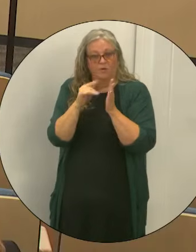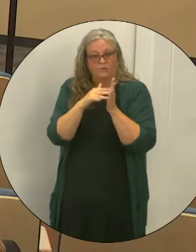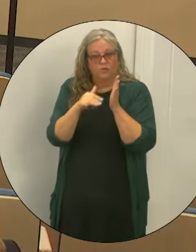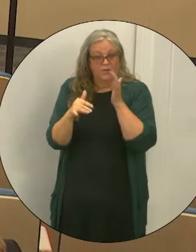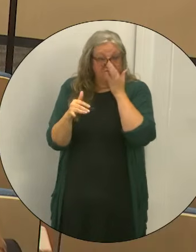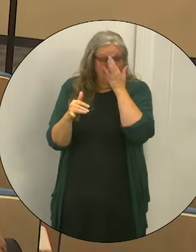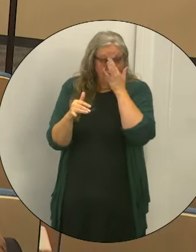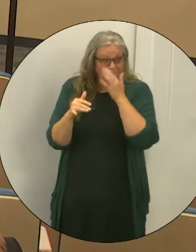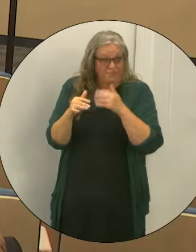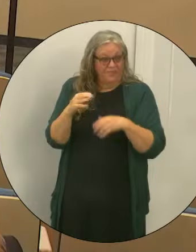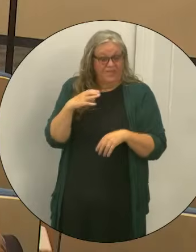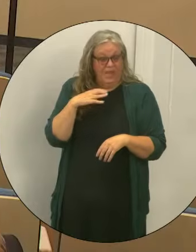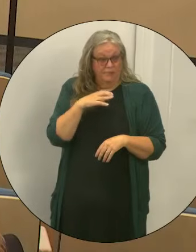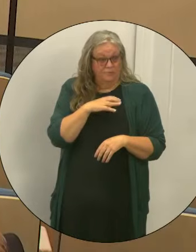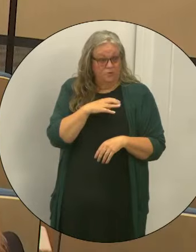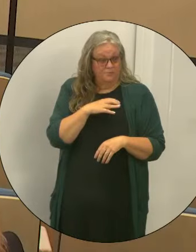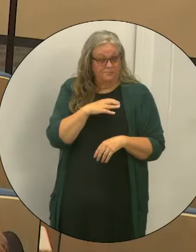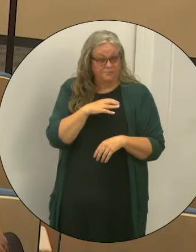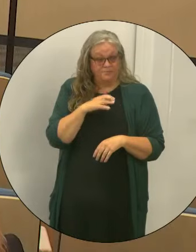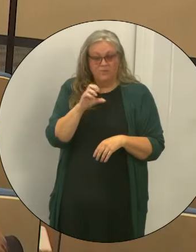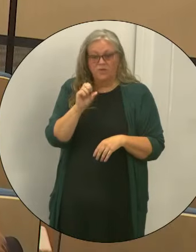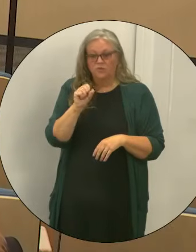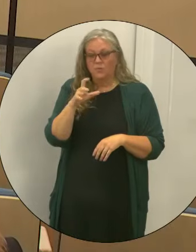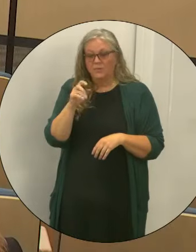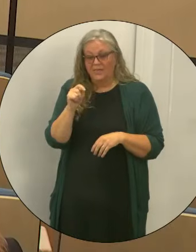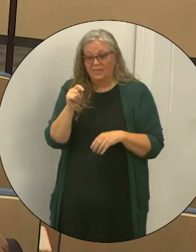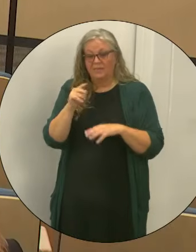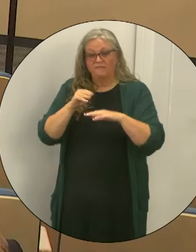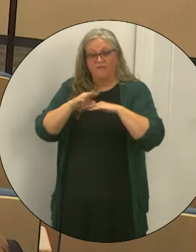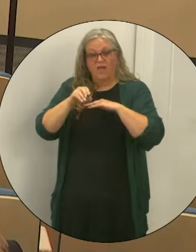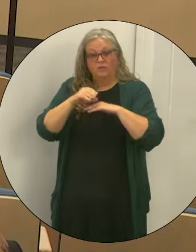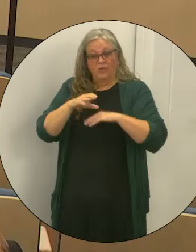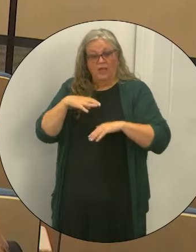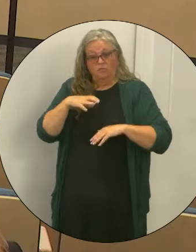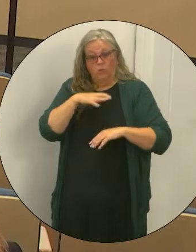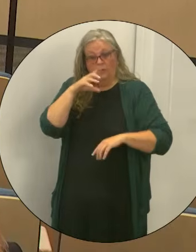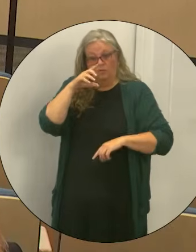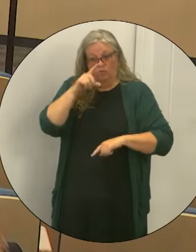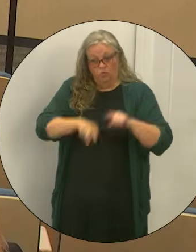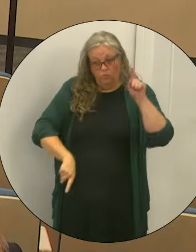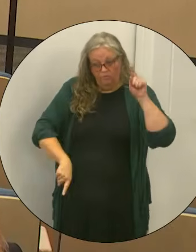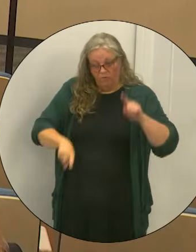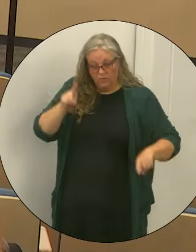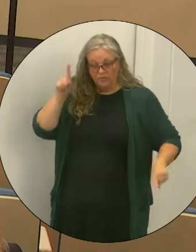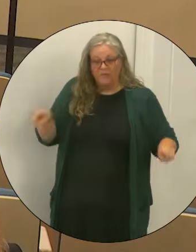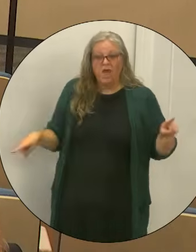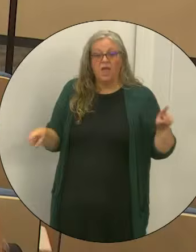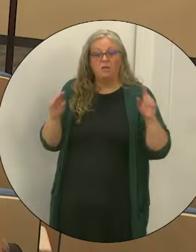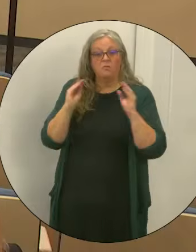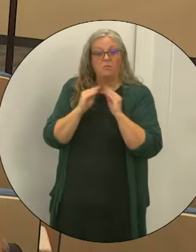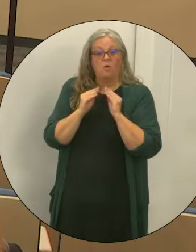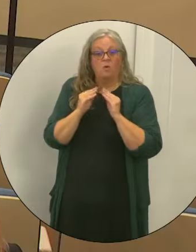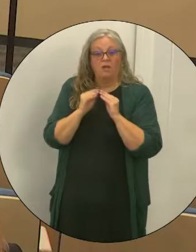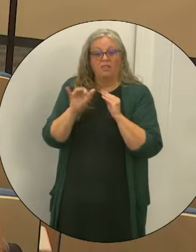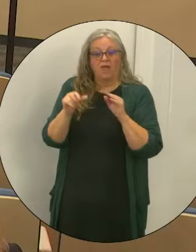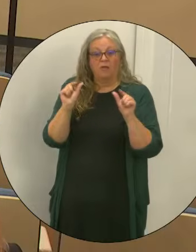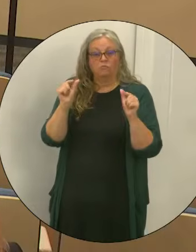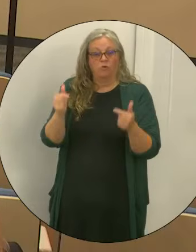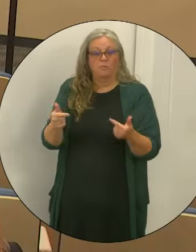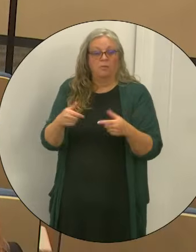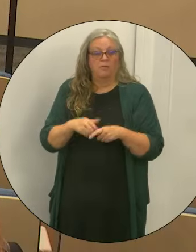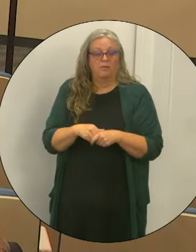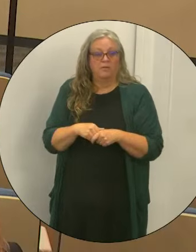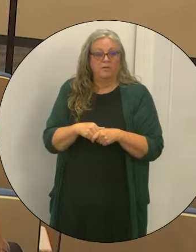student council, right, the superintendent's advisory council, was to diversify even more that group.